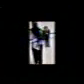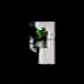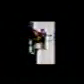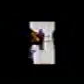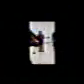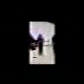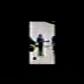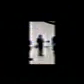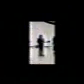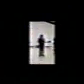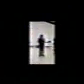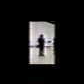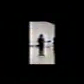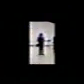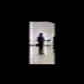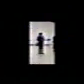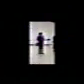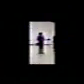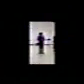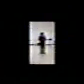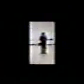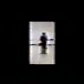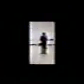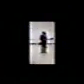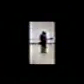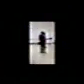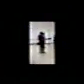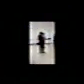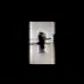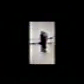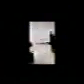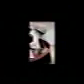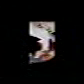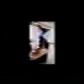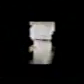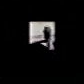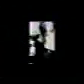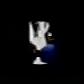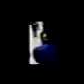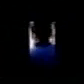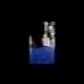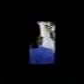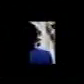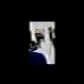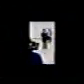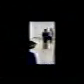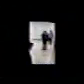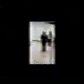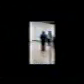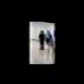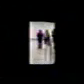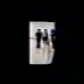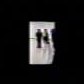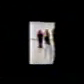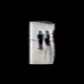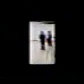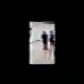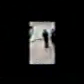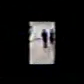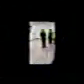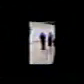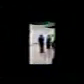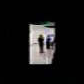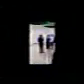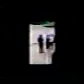verse 38. Acts, chapter 10, verse 38. How God